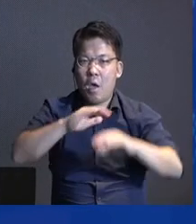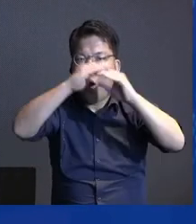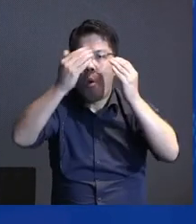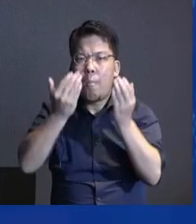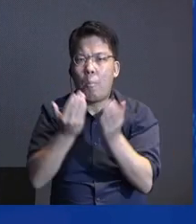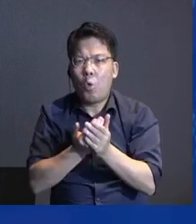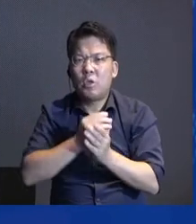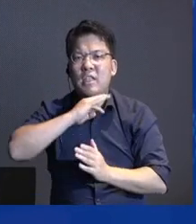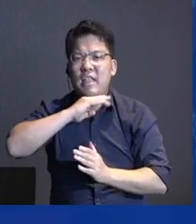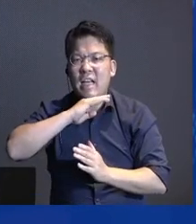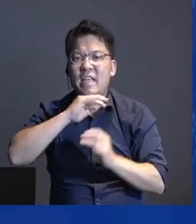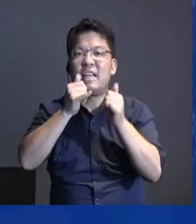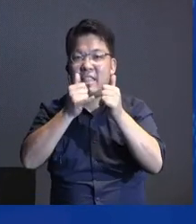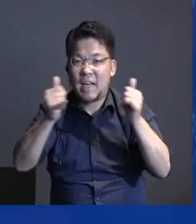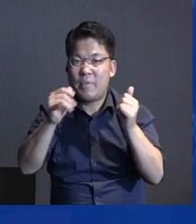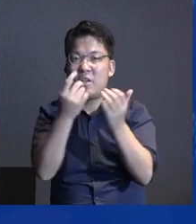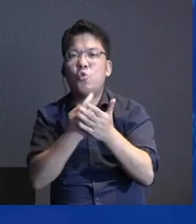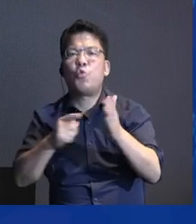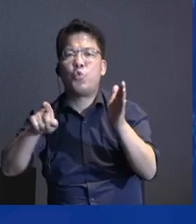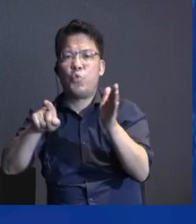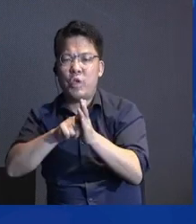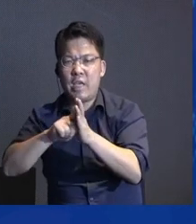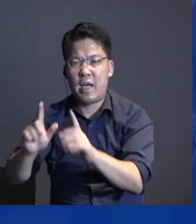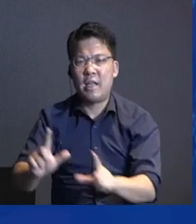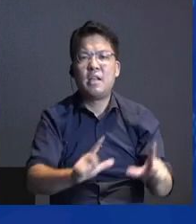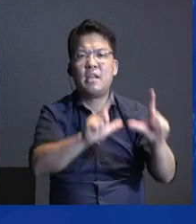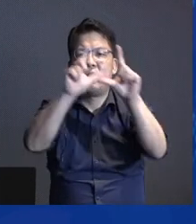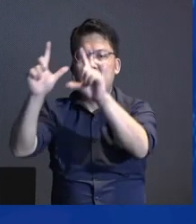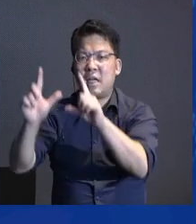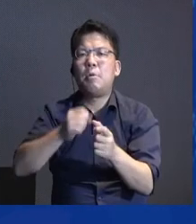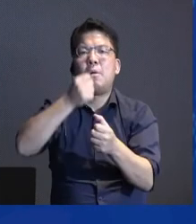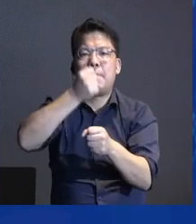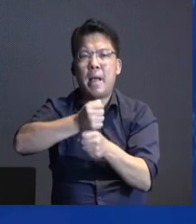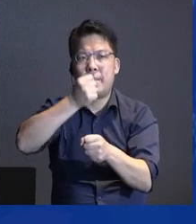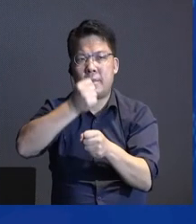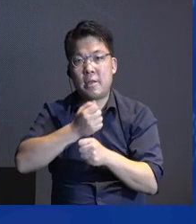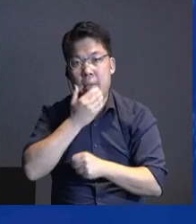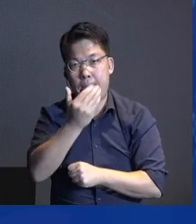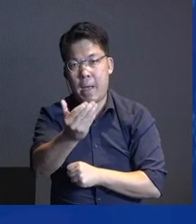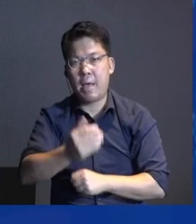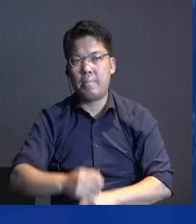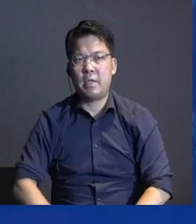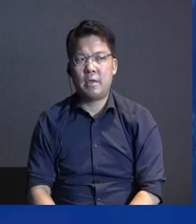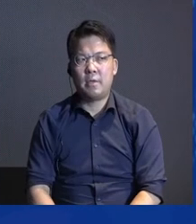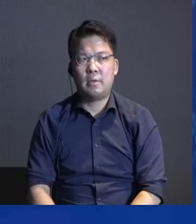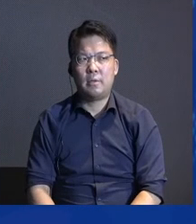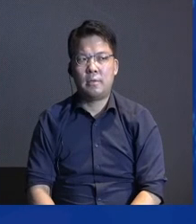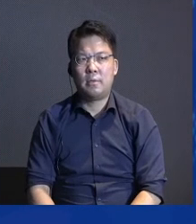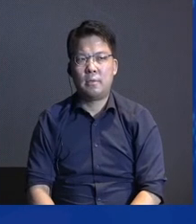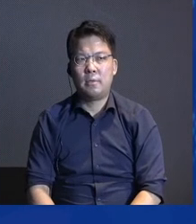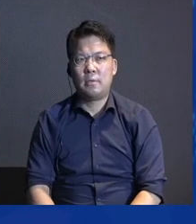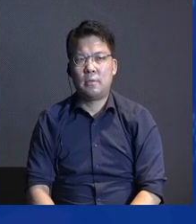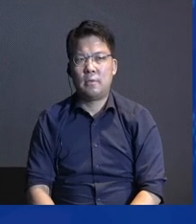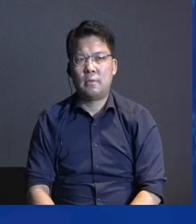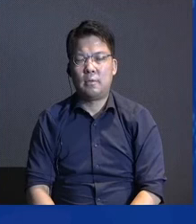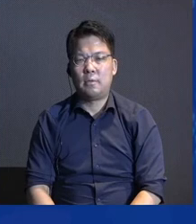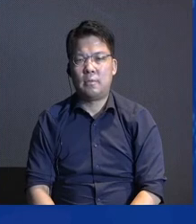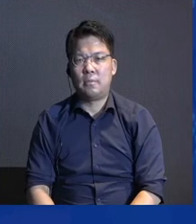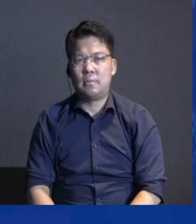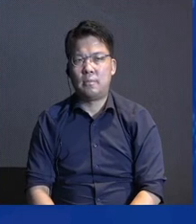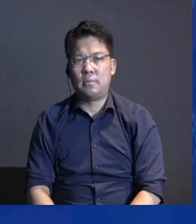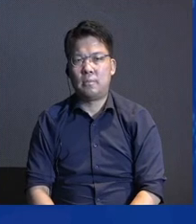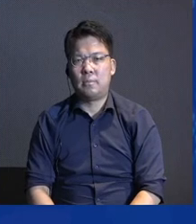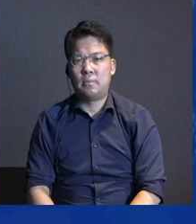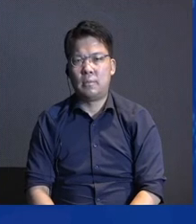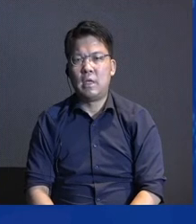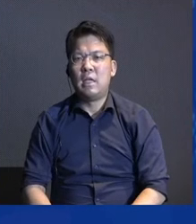Housing complex can change the world. We always said in the team, always it's okay if